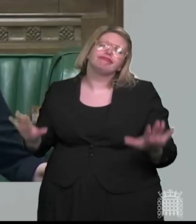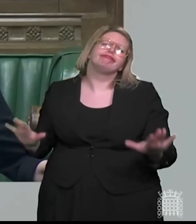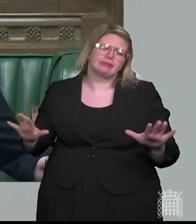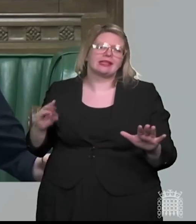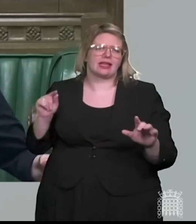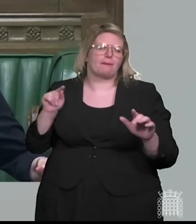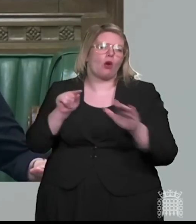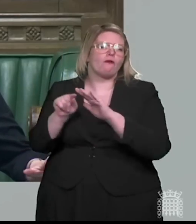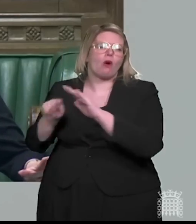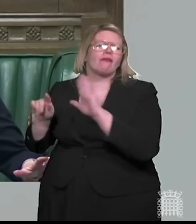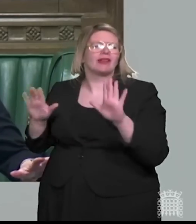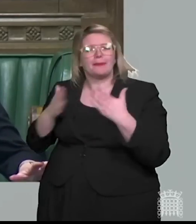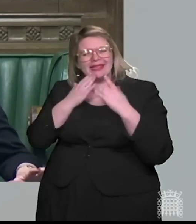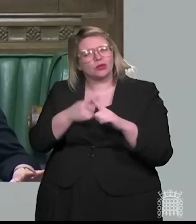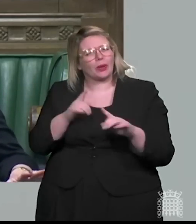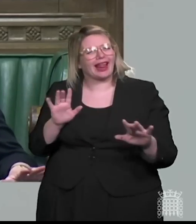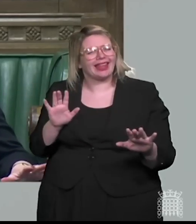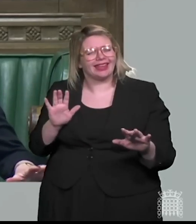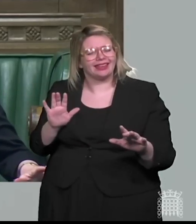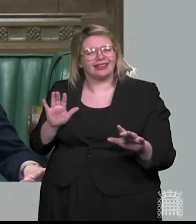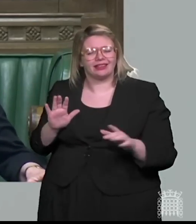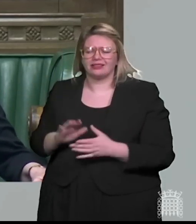leaving, let's do so quickly and